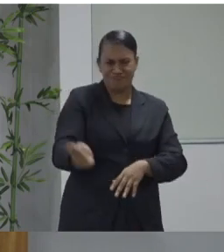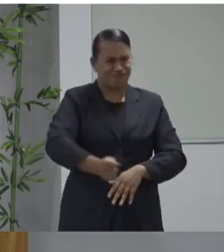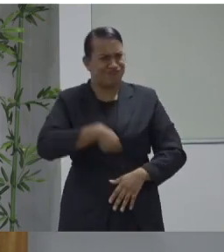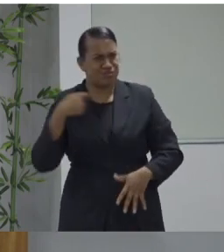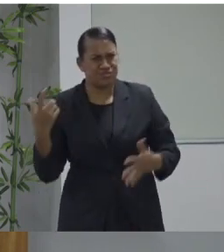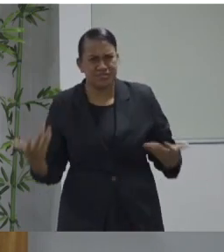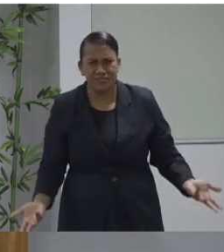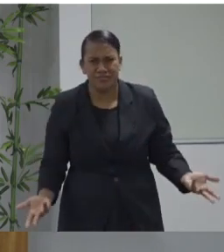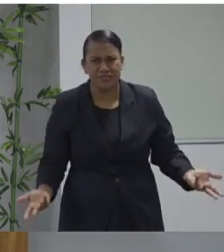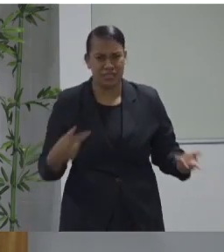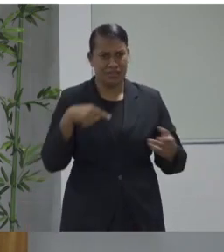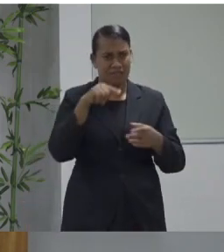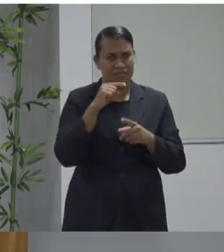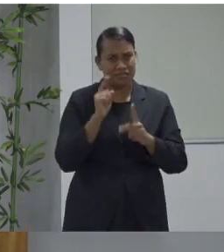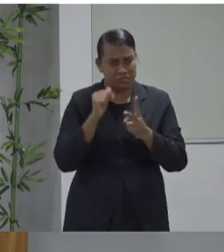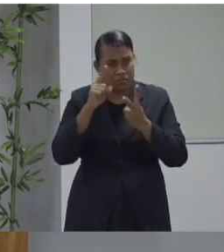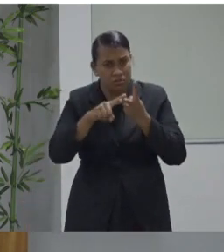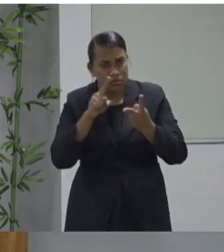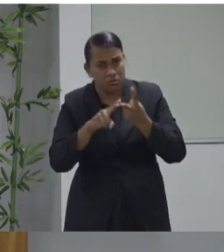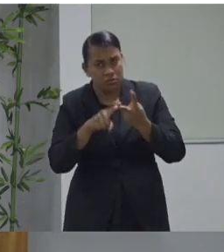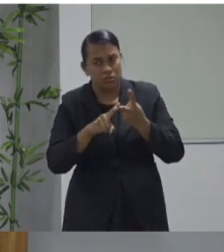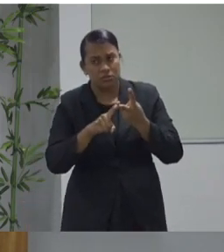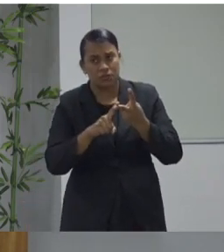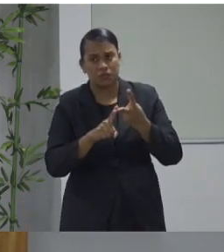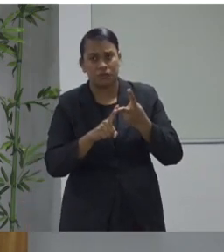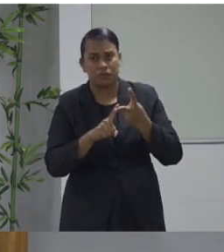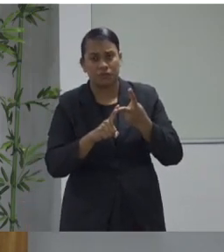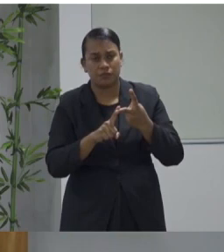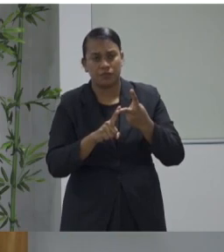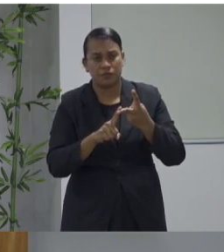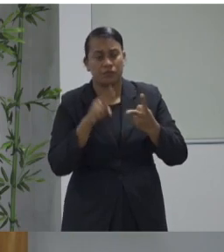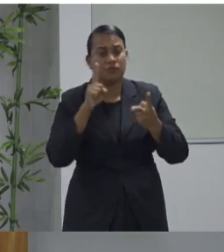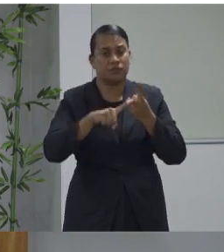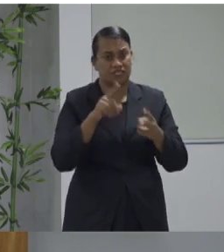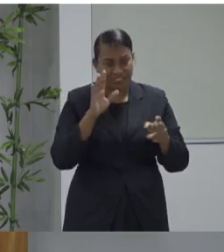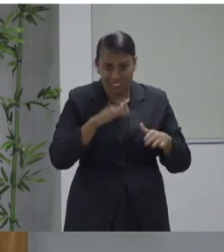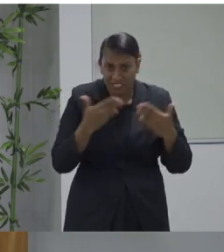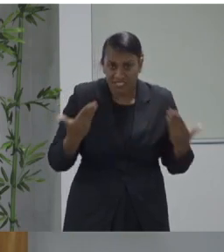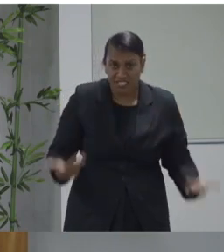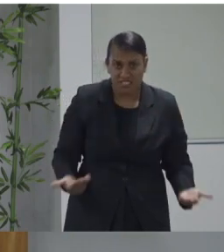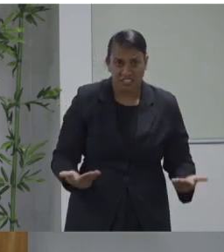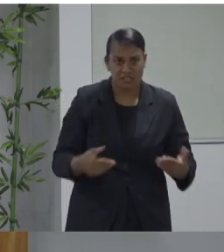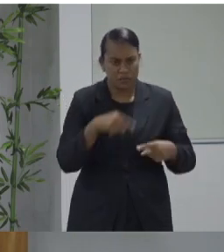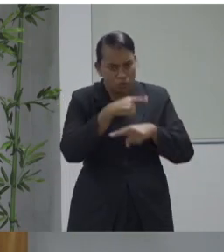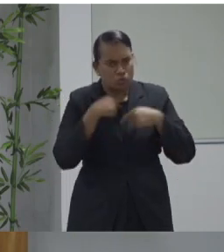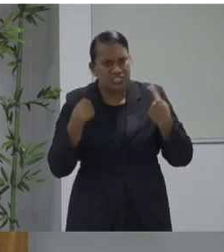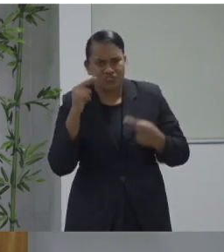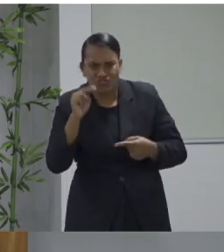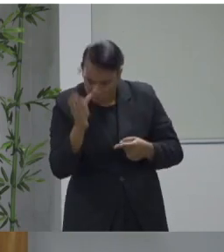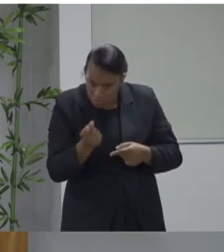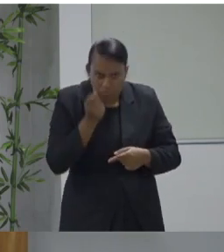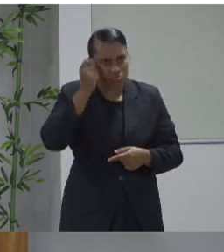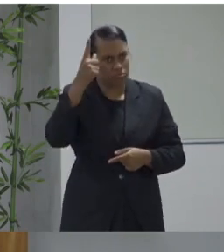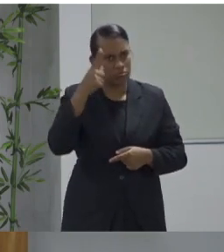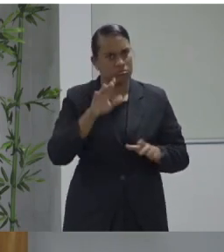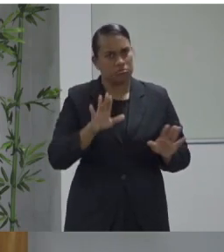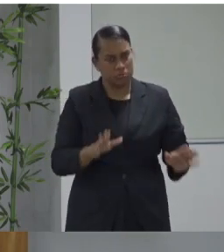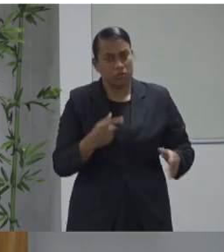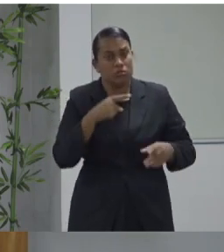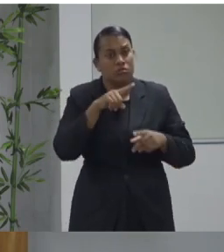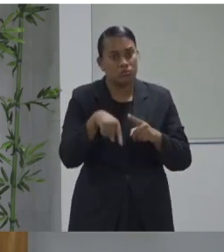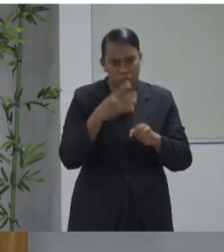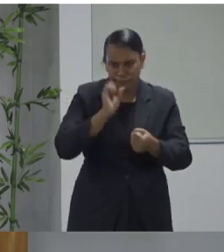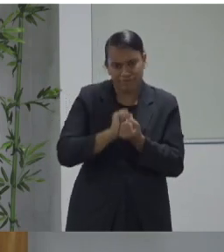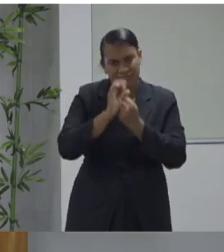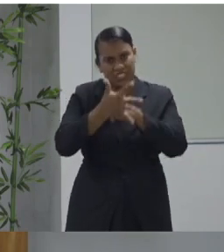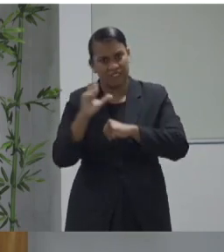other thing that I want to say is that this is the time when we really have to realize that we now got